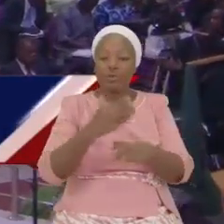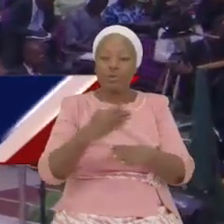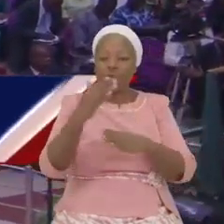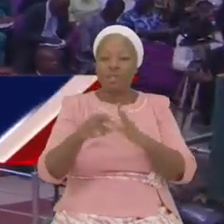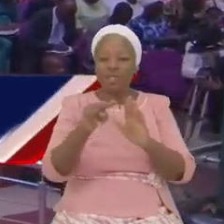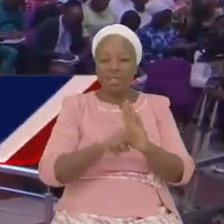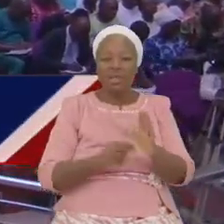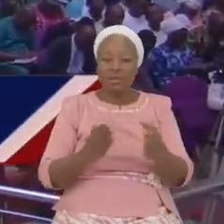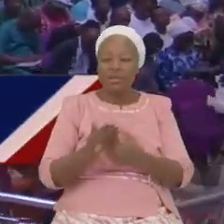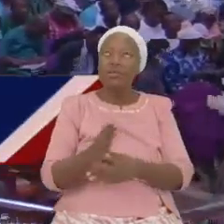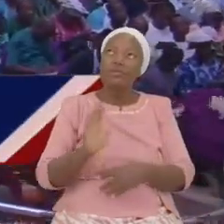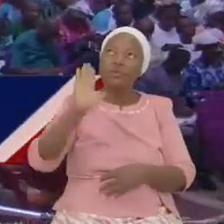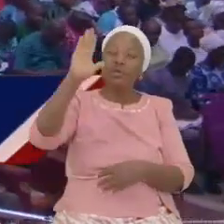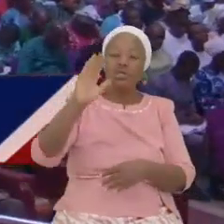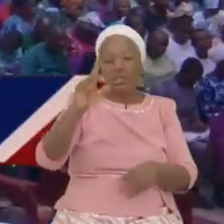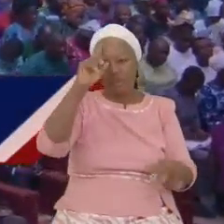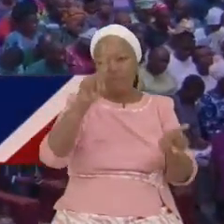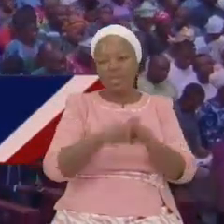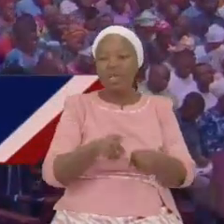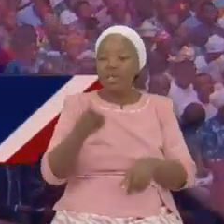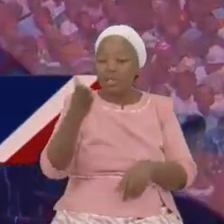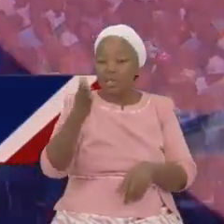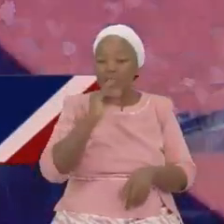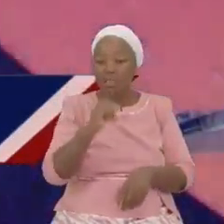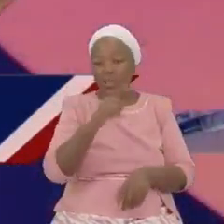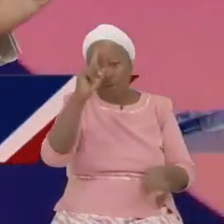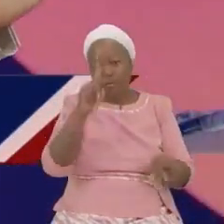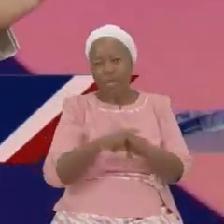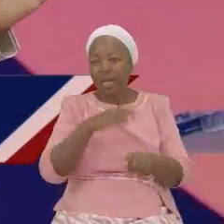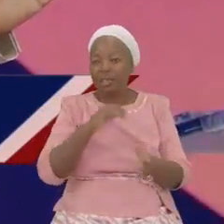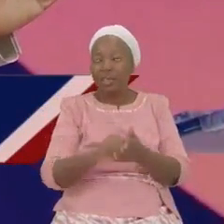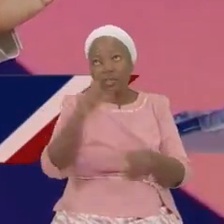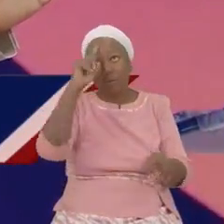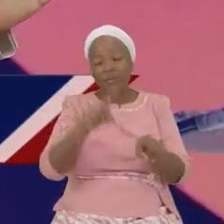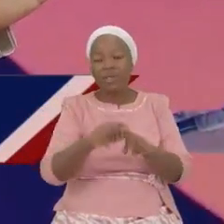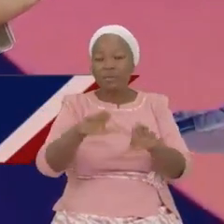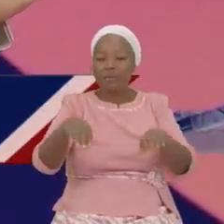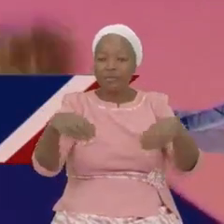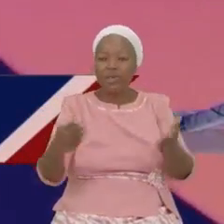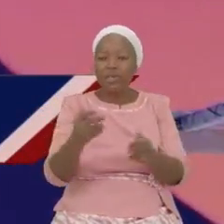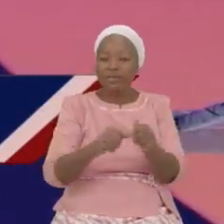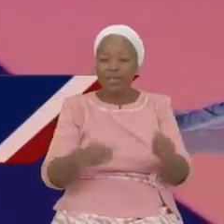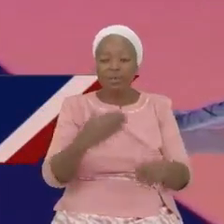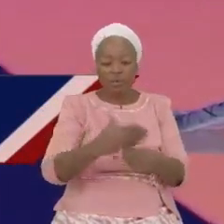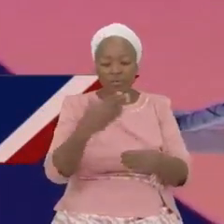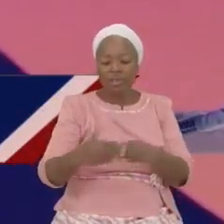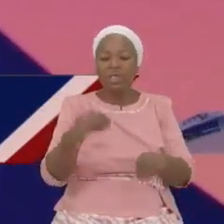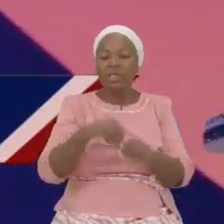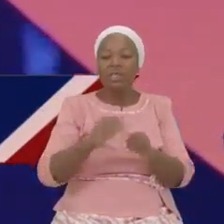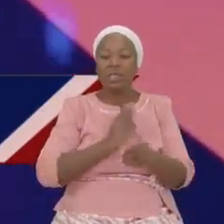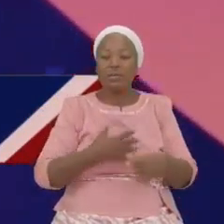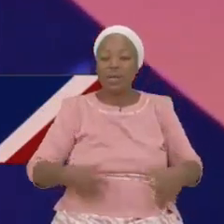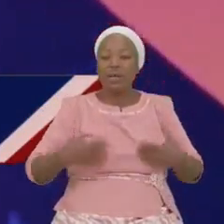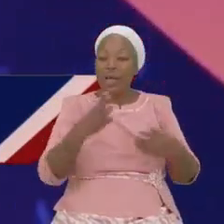covenant. There is the covenant, and that covenant provides everything complete in our lives. And